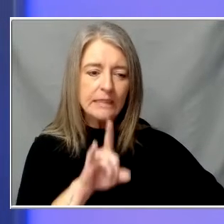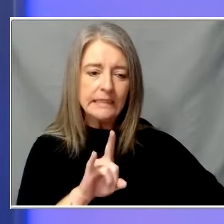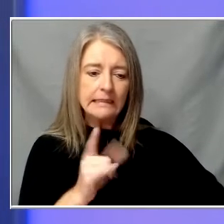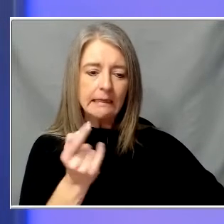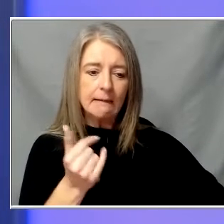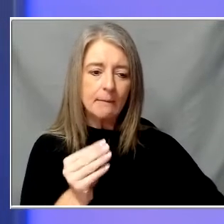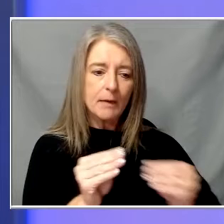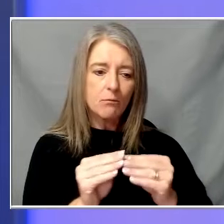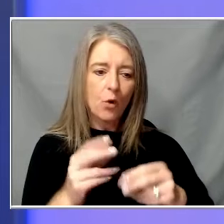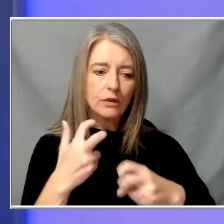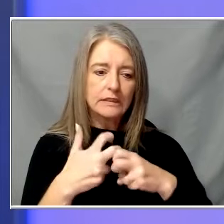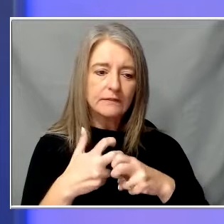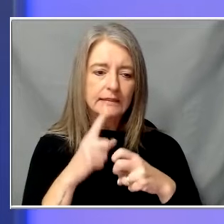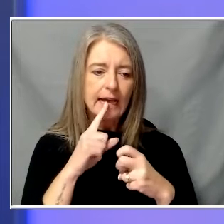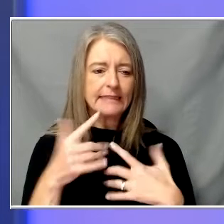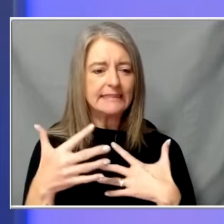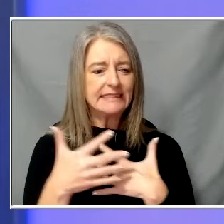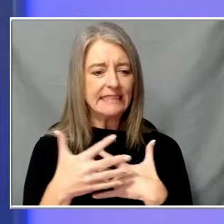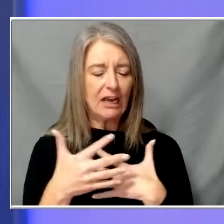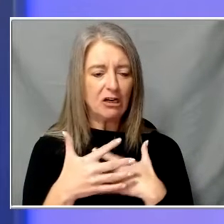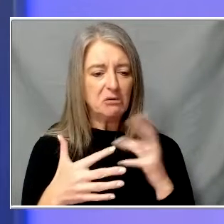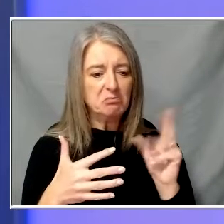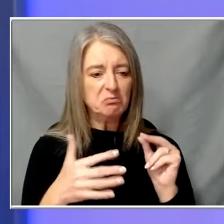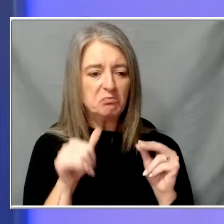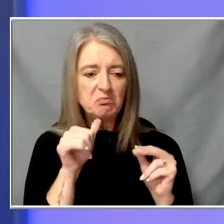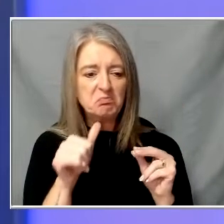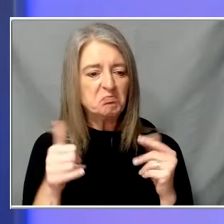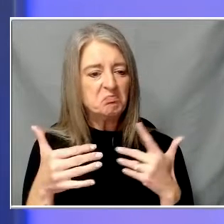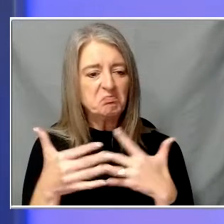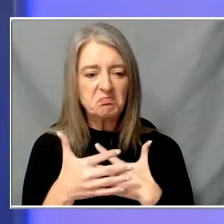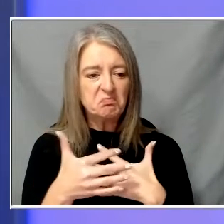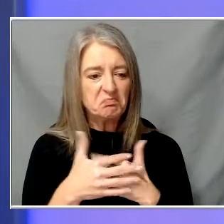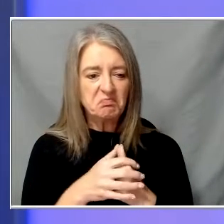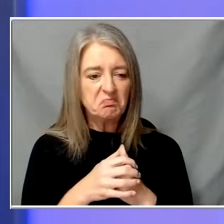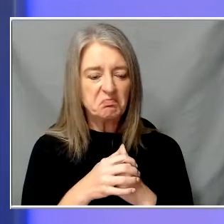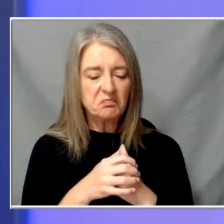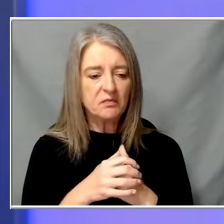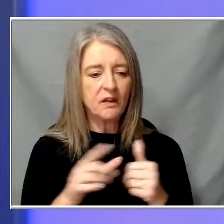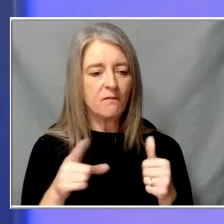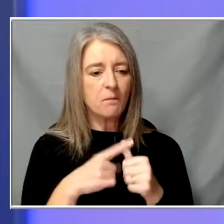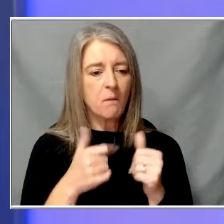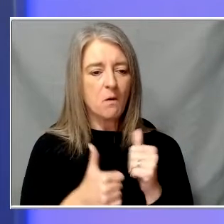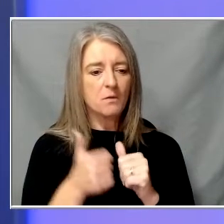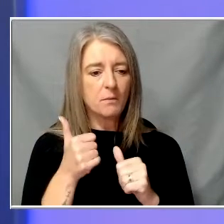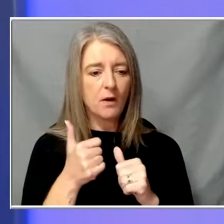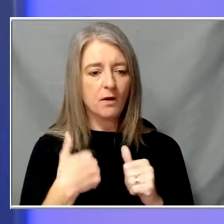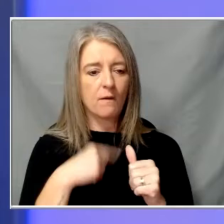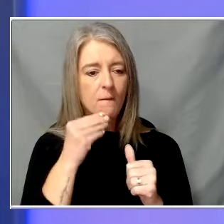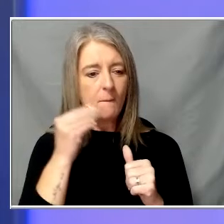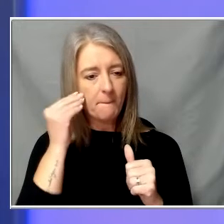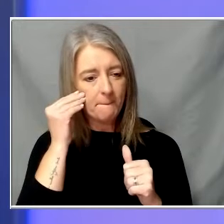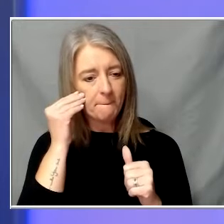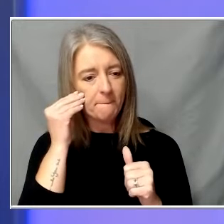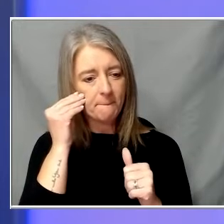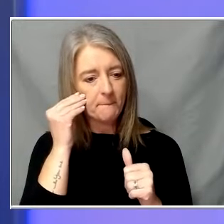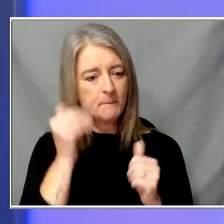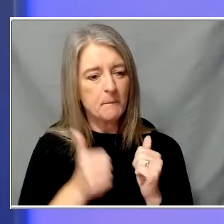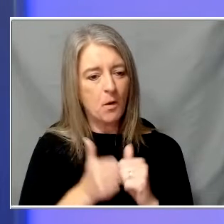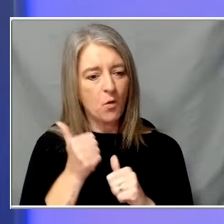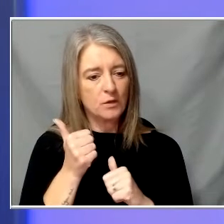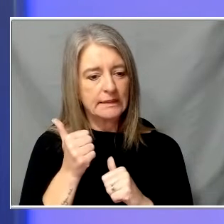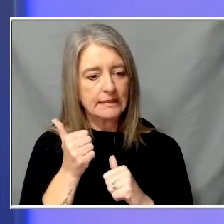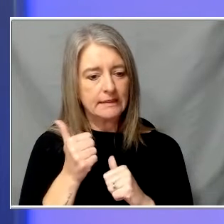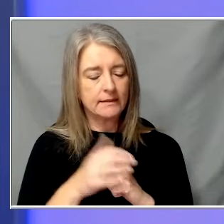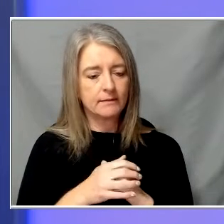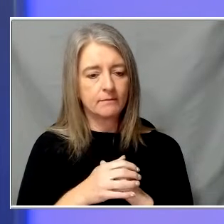it was scary. We weren't scared because, for the most part, we were at home anyway. I